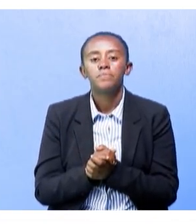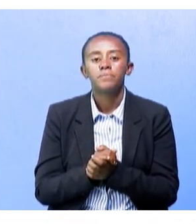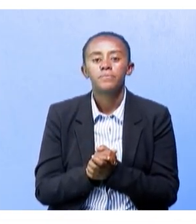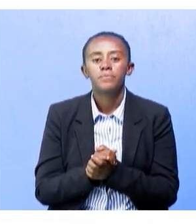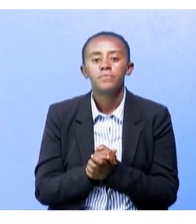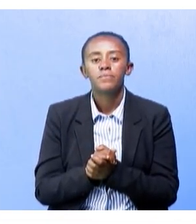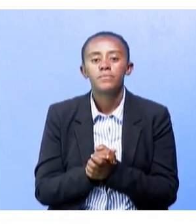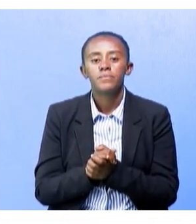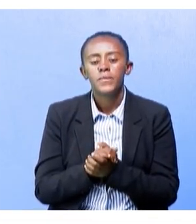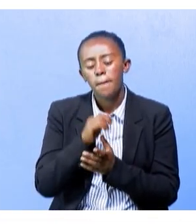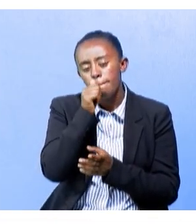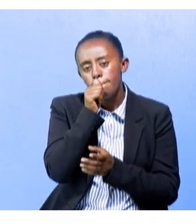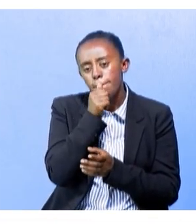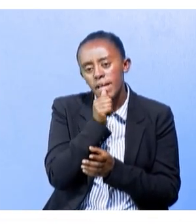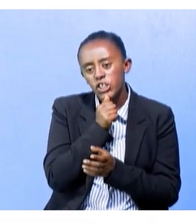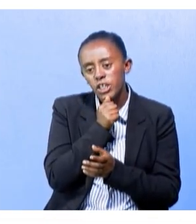patiently.